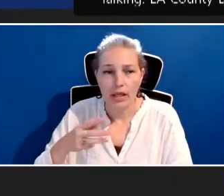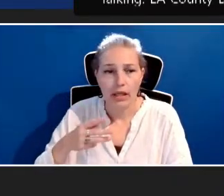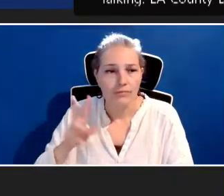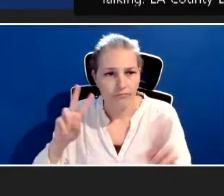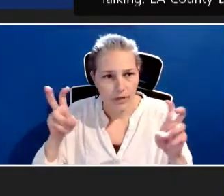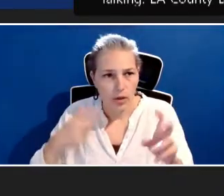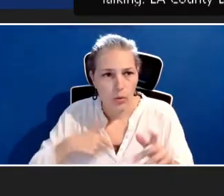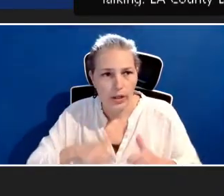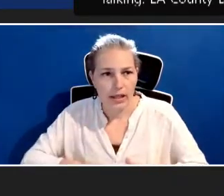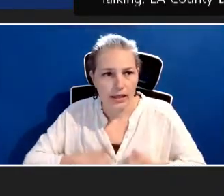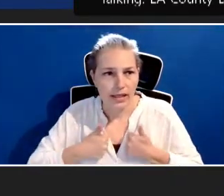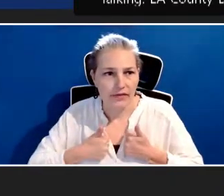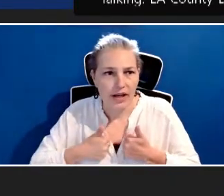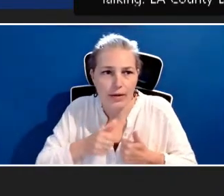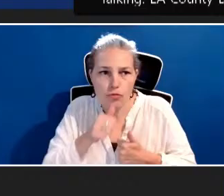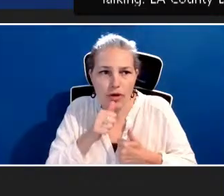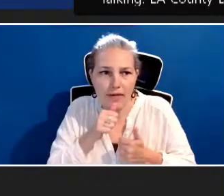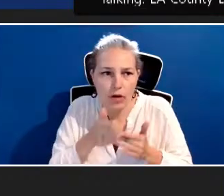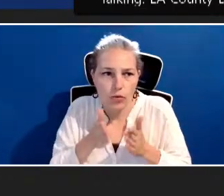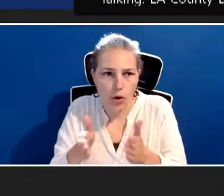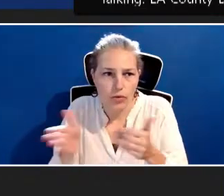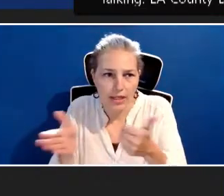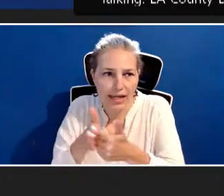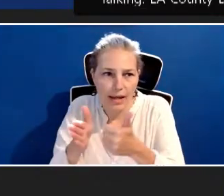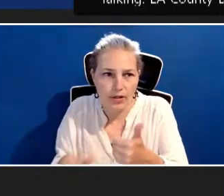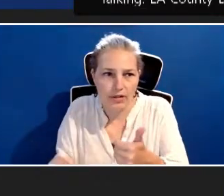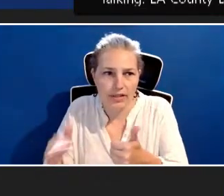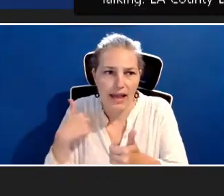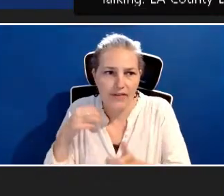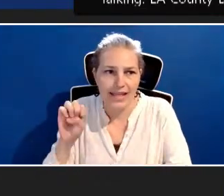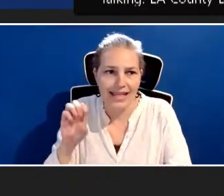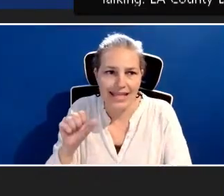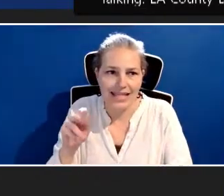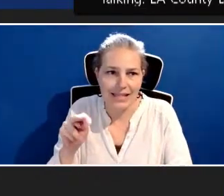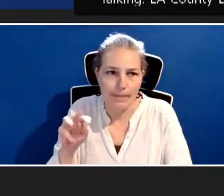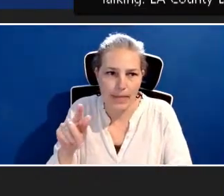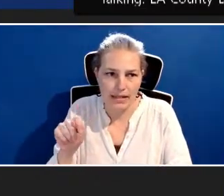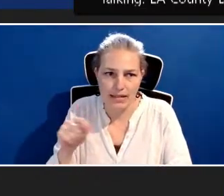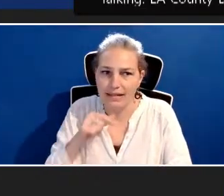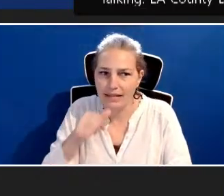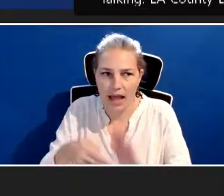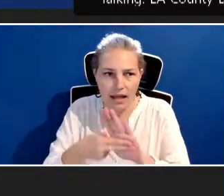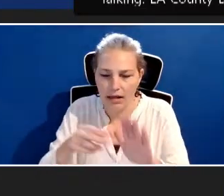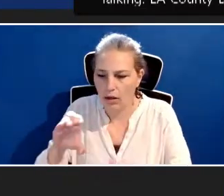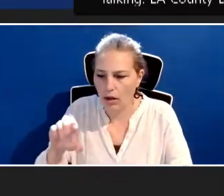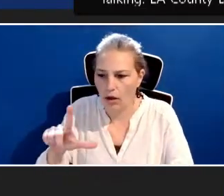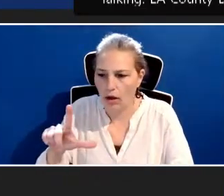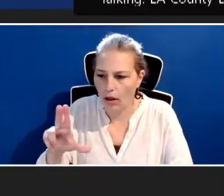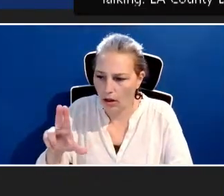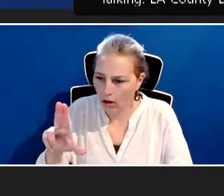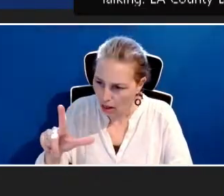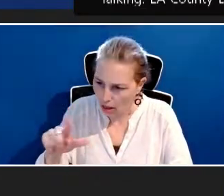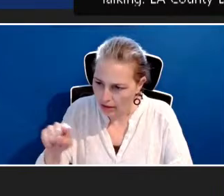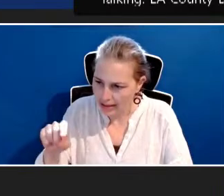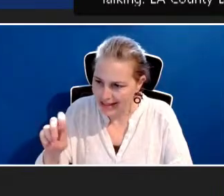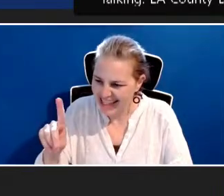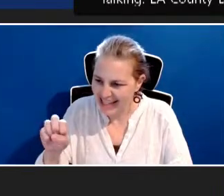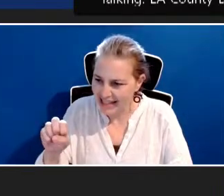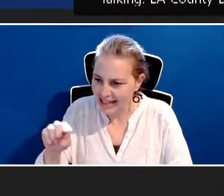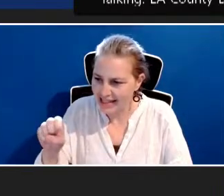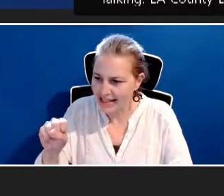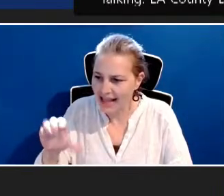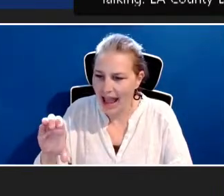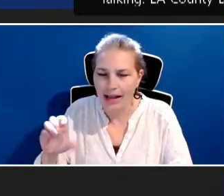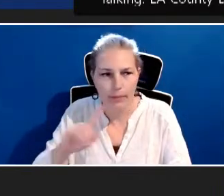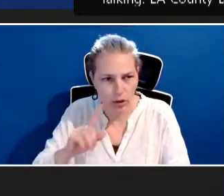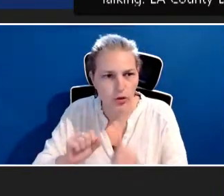have an easement of the road, and it is not a cul-de-sac, it's a pass-through street. The equipment removing the debris from our